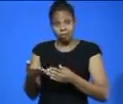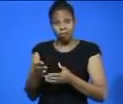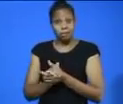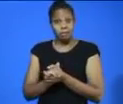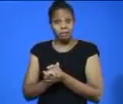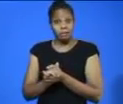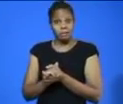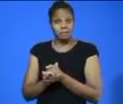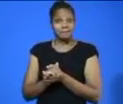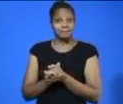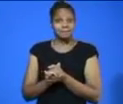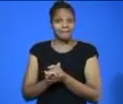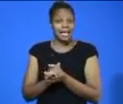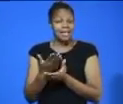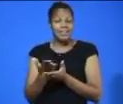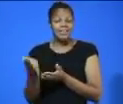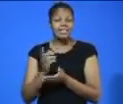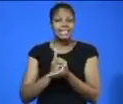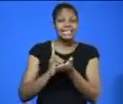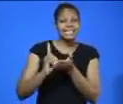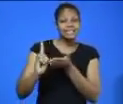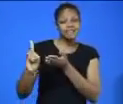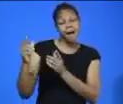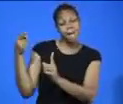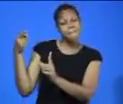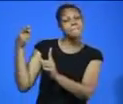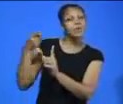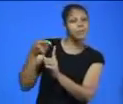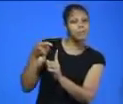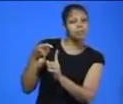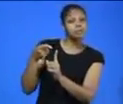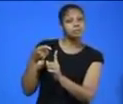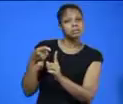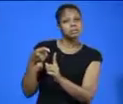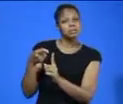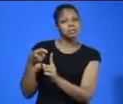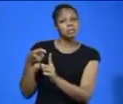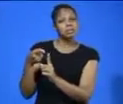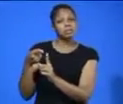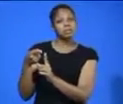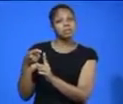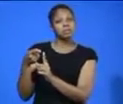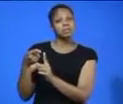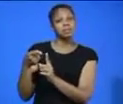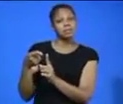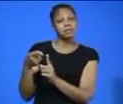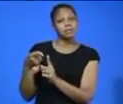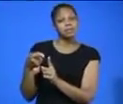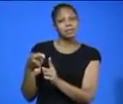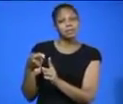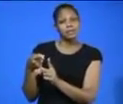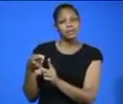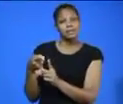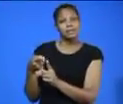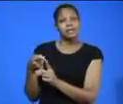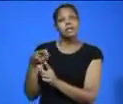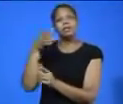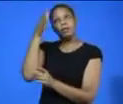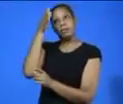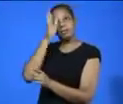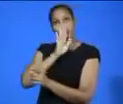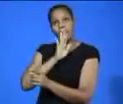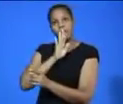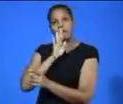There is a divine purpose in this God-man